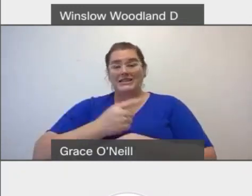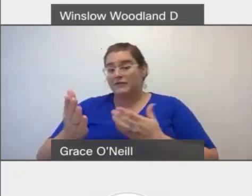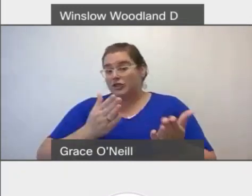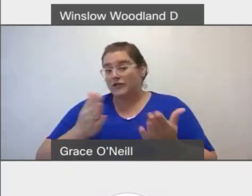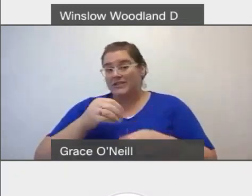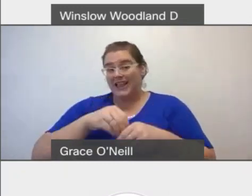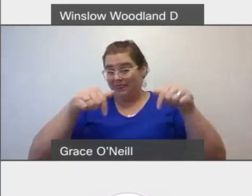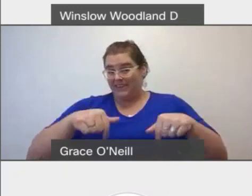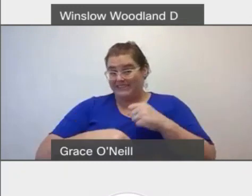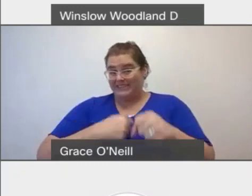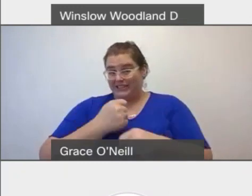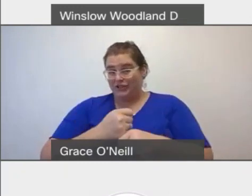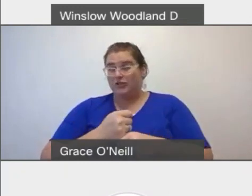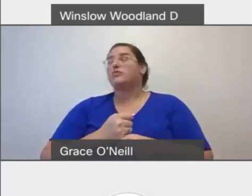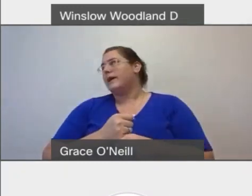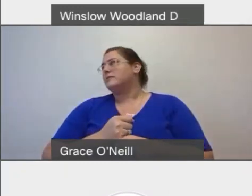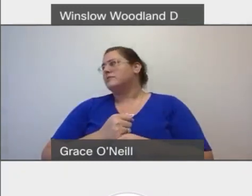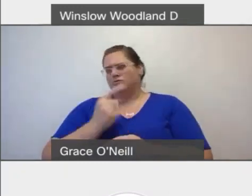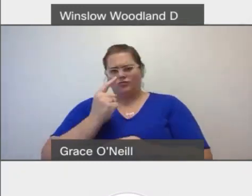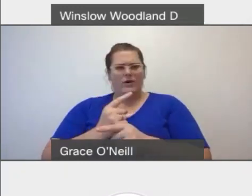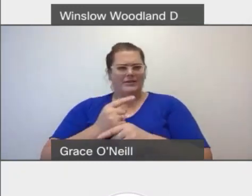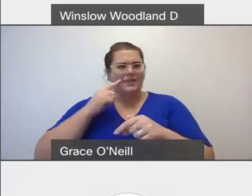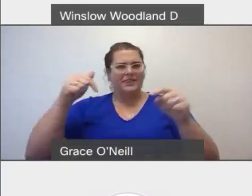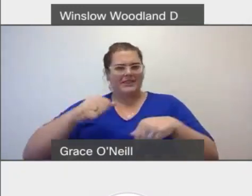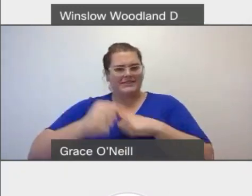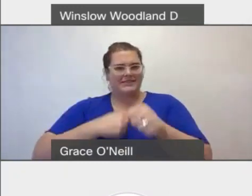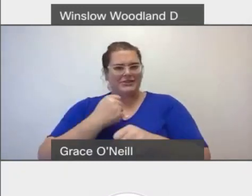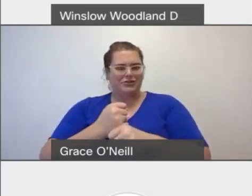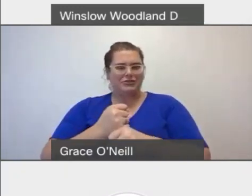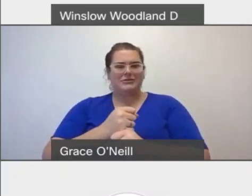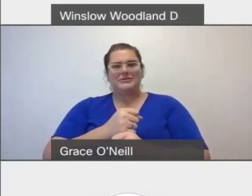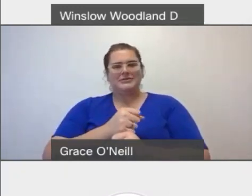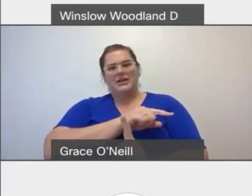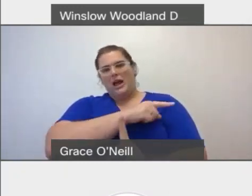90 days of service in this year,